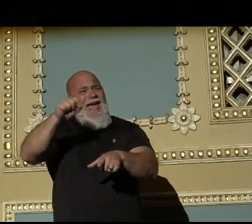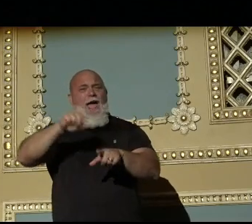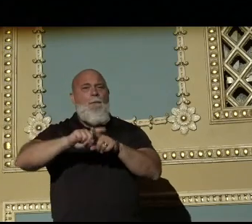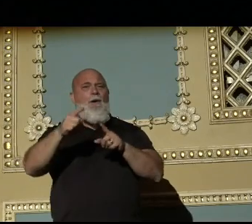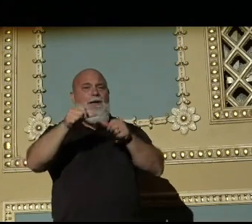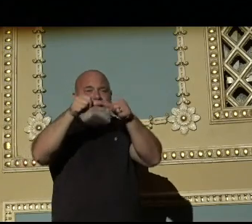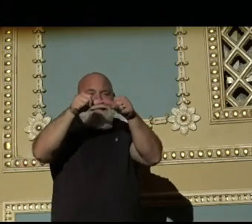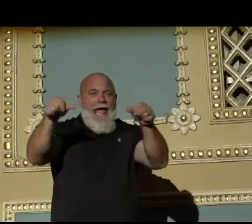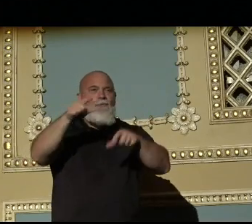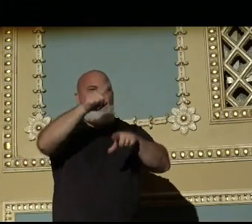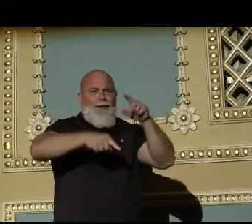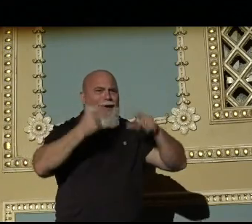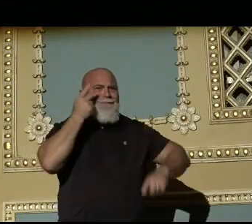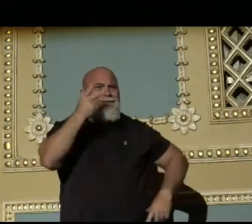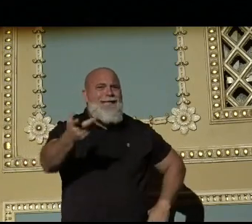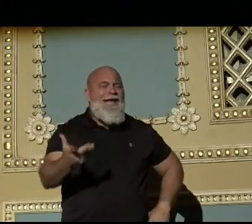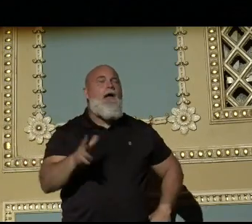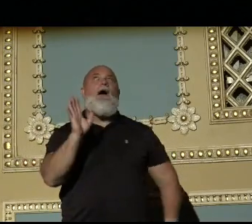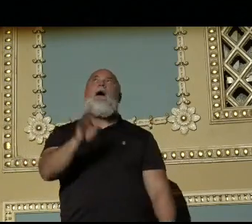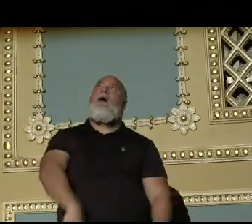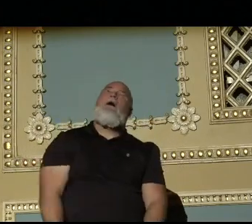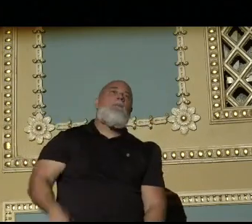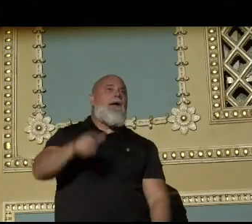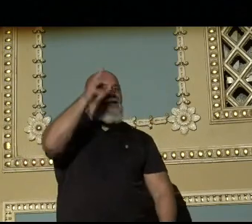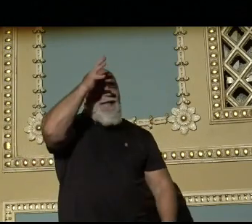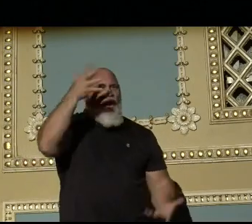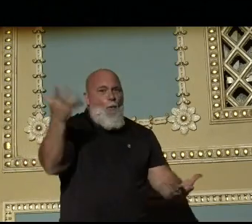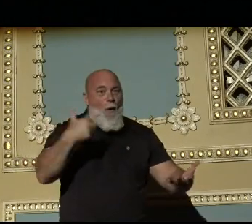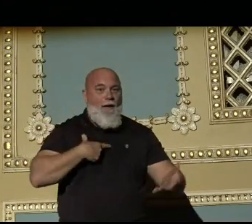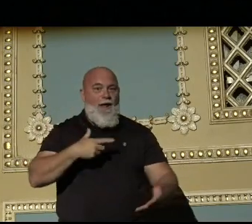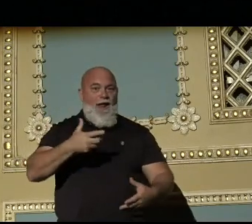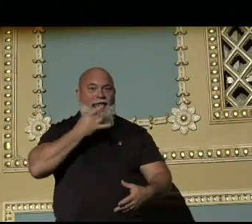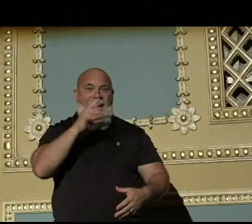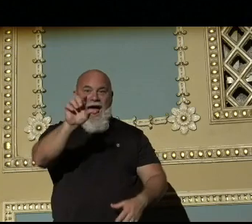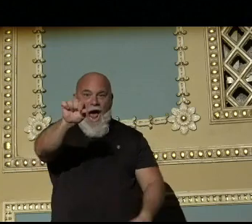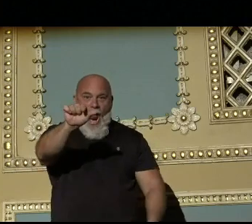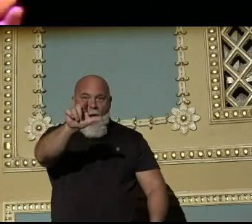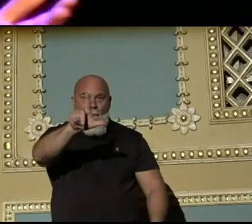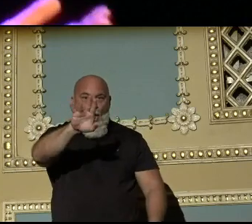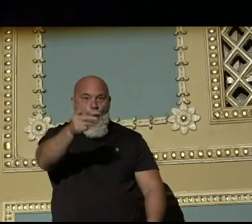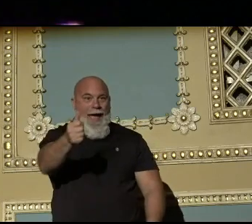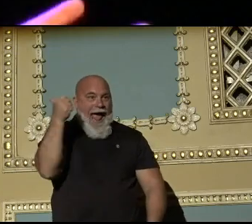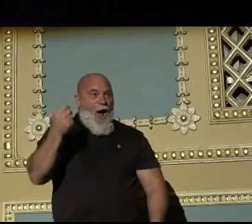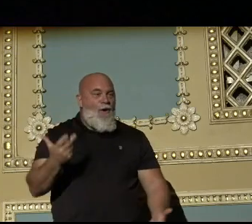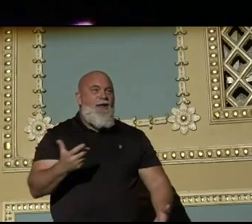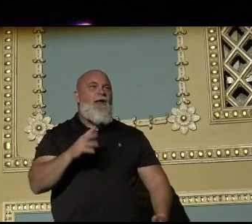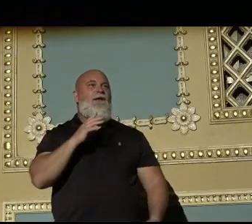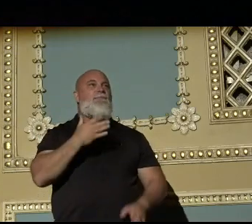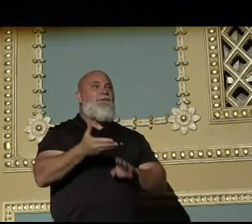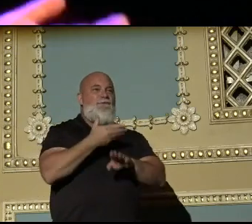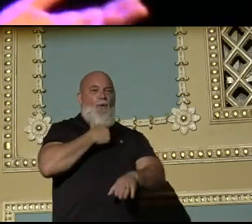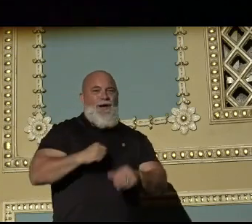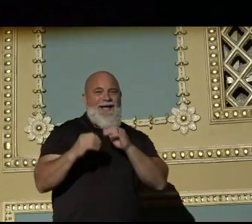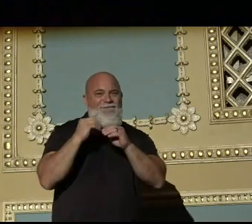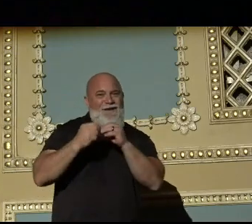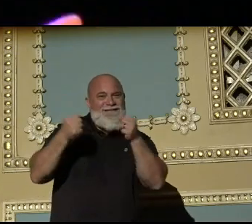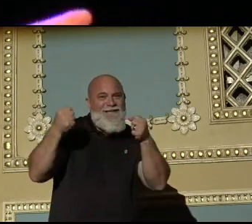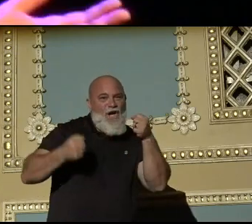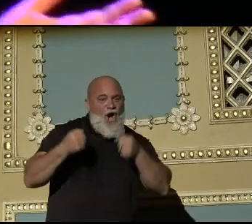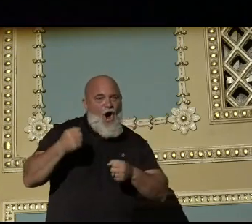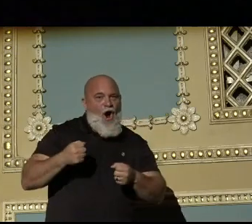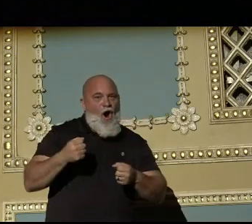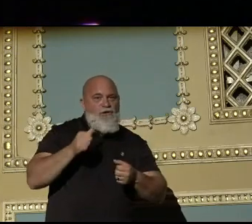see it now. And I was like, but, Dad. He goes, well, what? You want me to take out the light bulb? I was like, or we could fix the car, Dad, so it doesn't blow